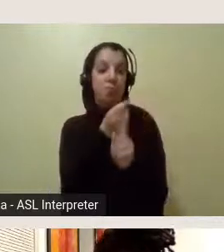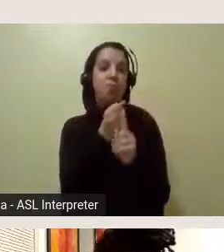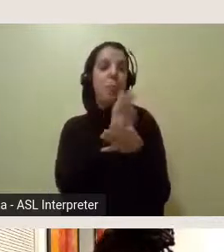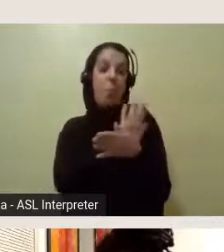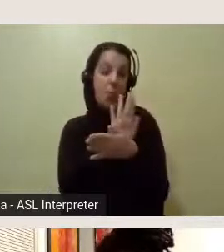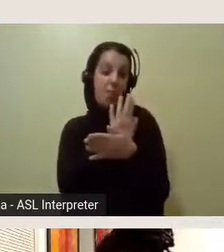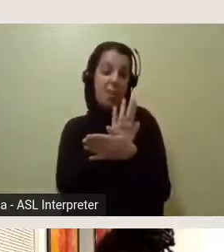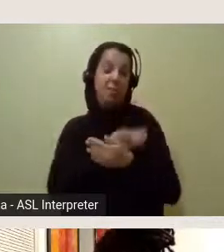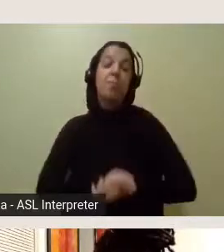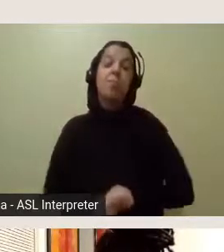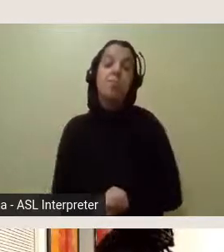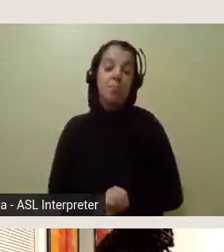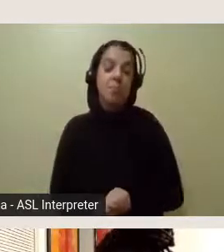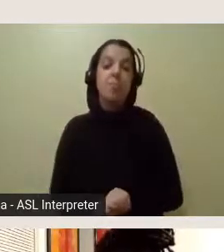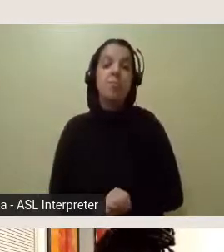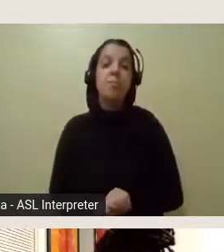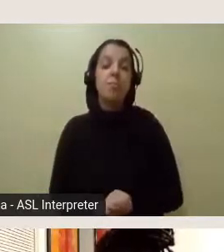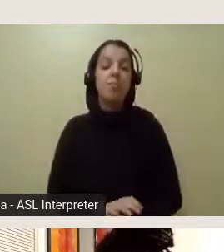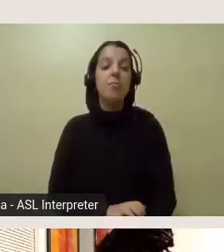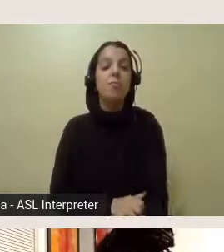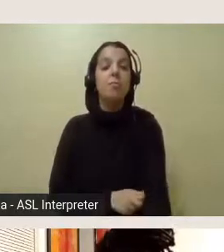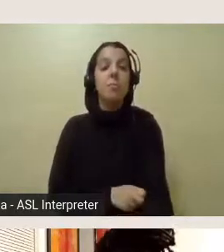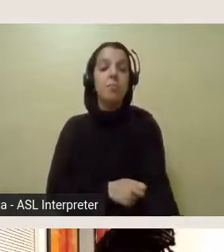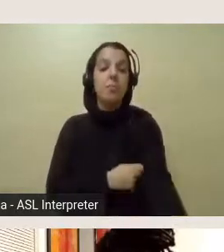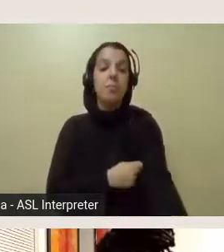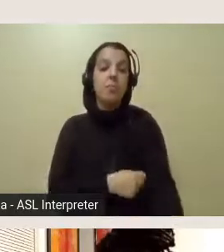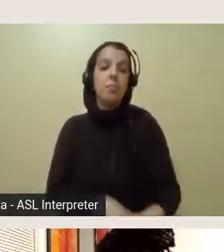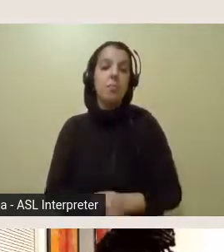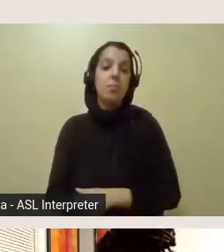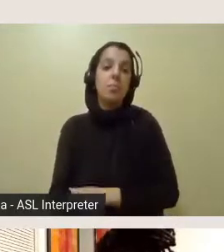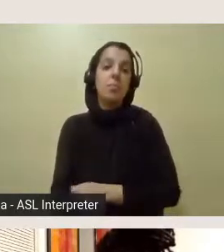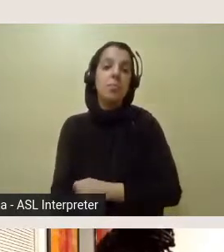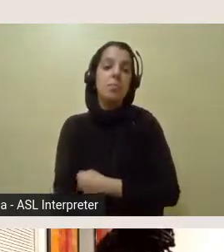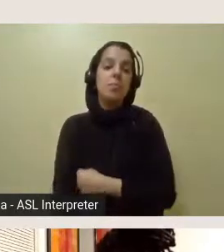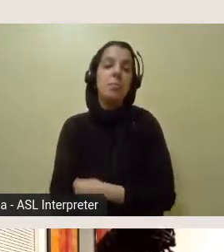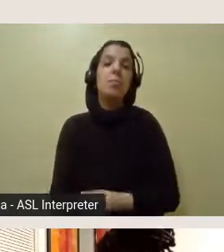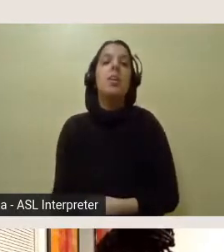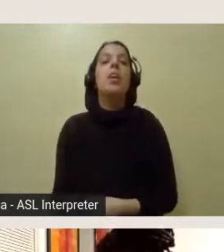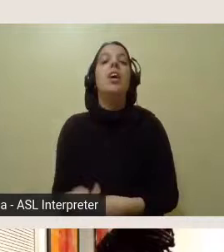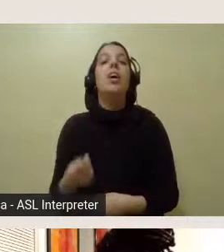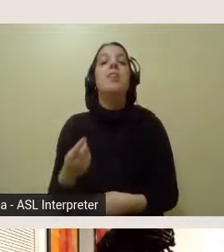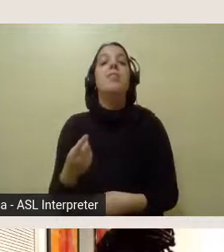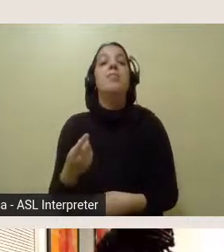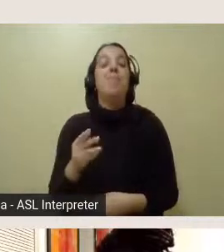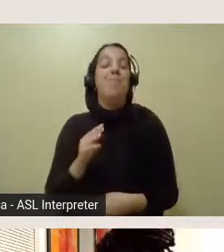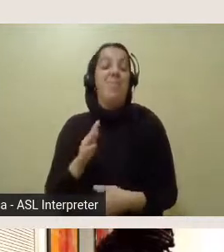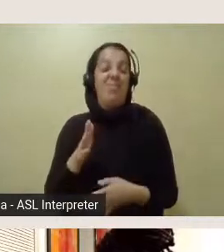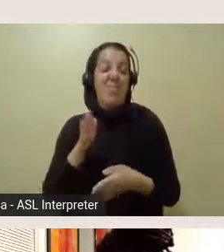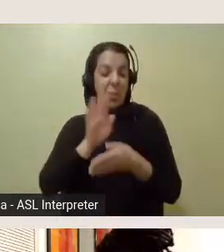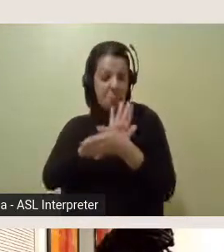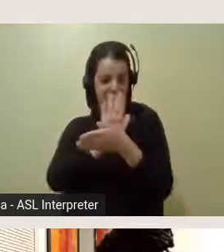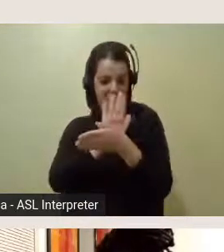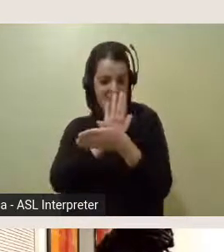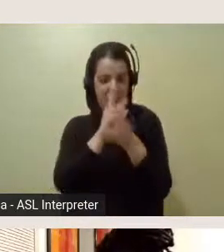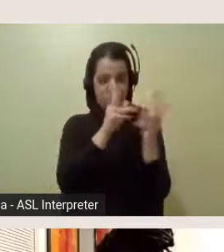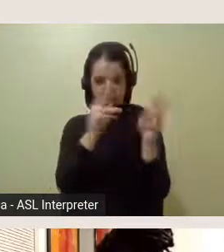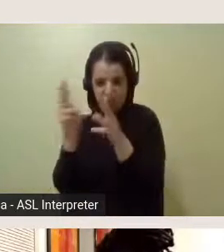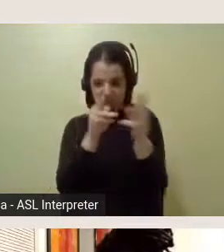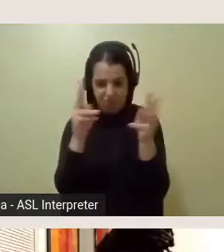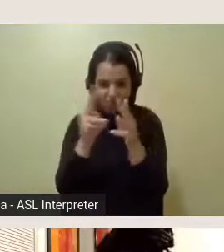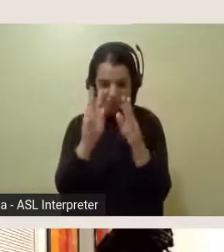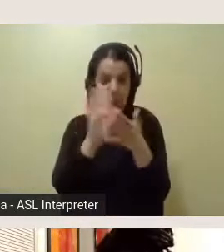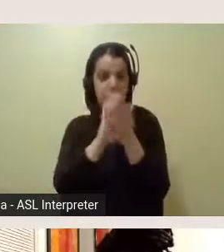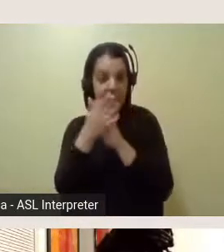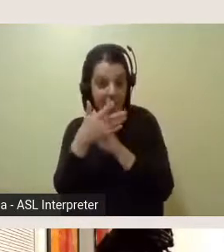comes to a screening with. So, I mean, you know, we tried to be very transparent